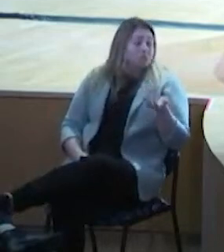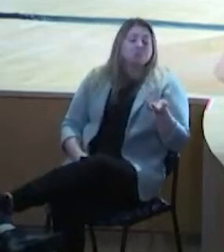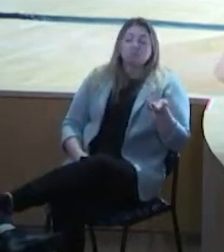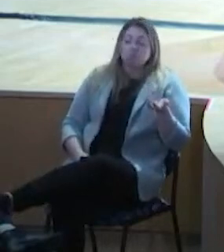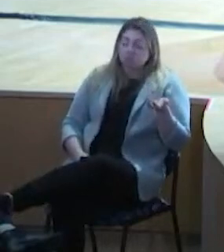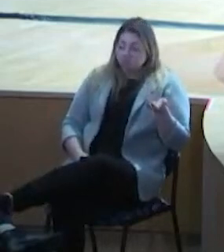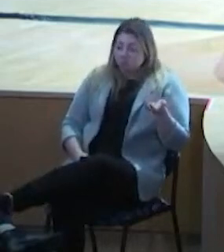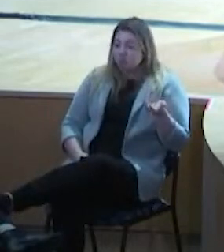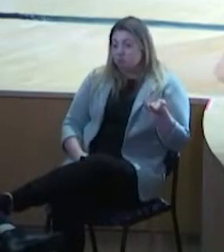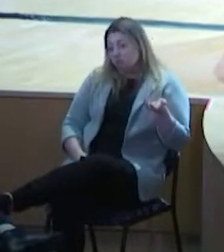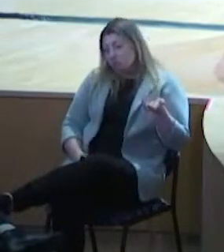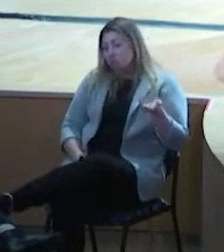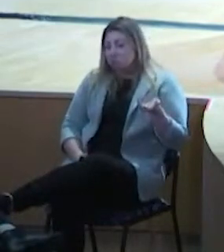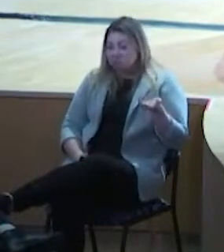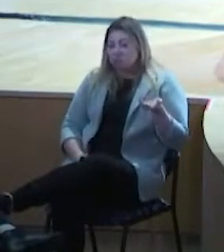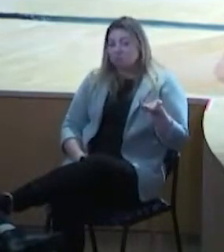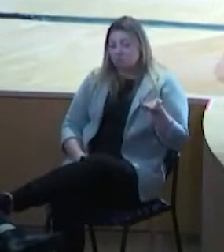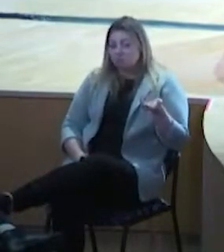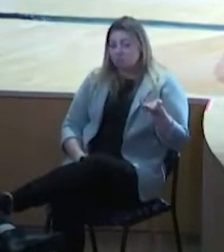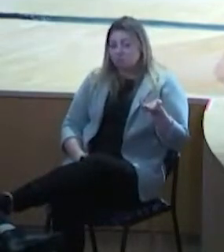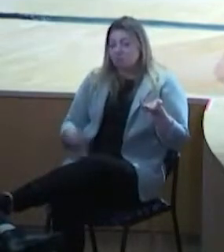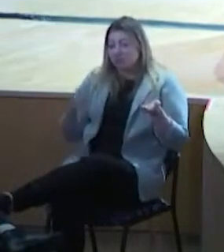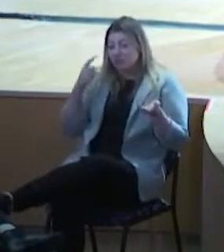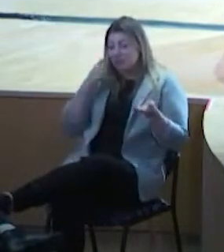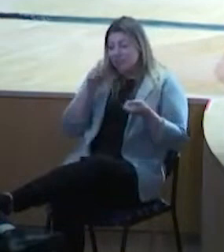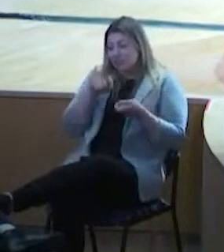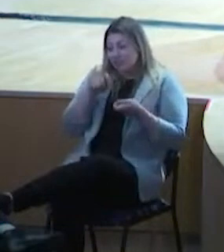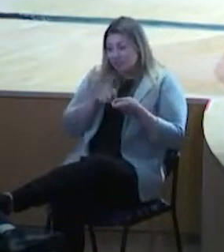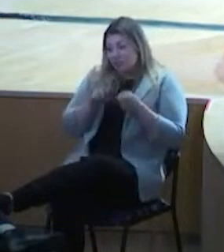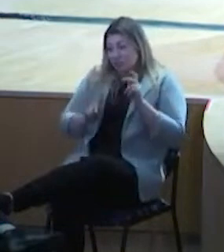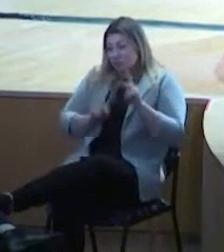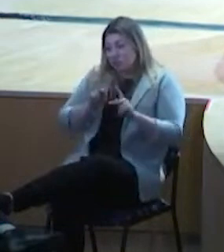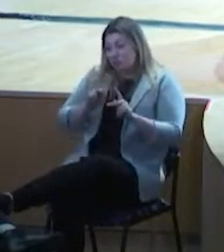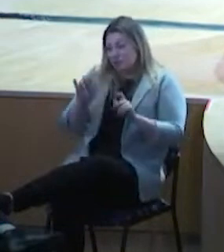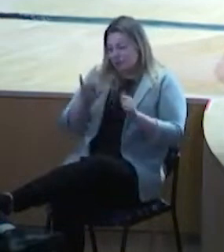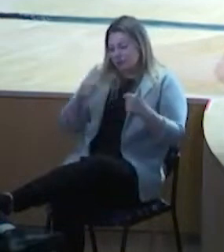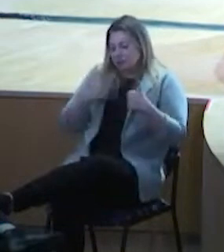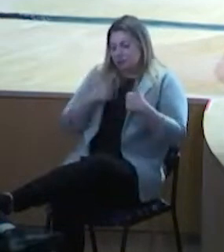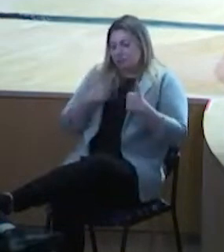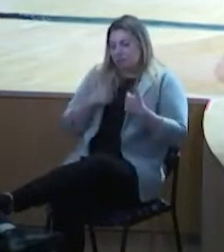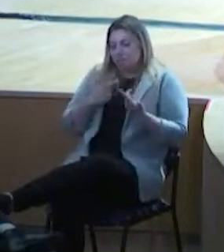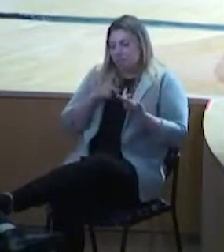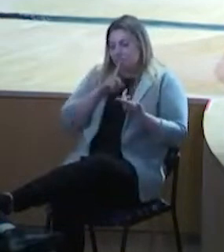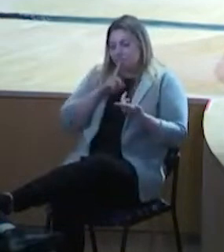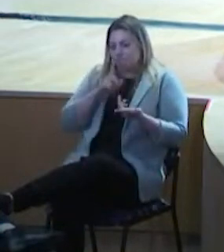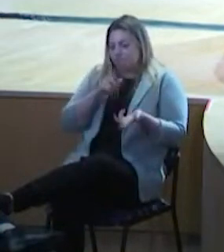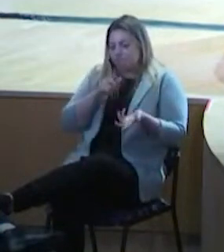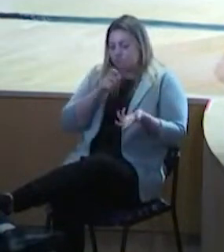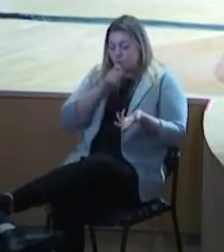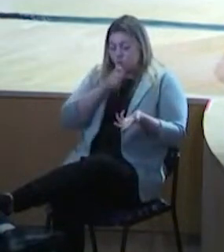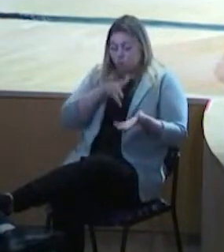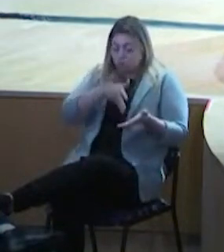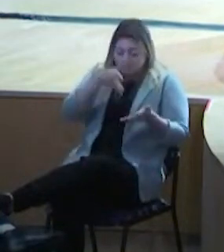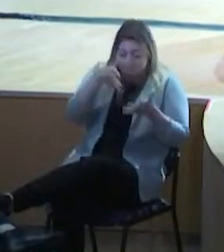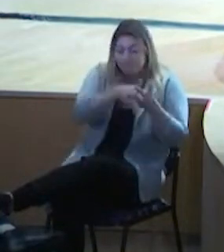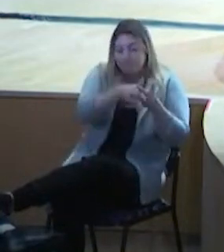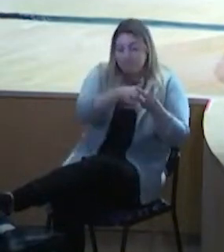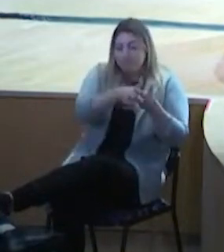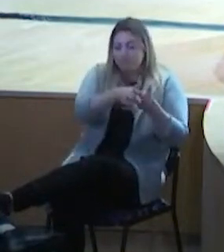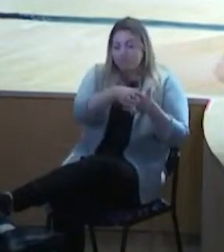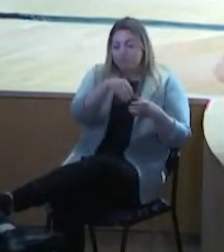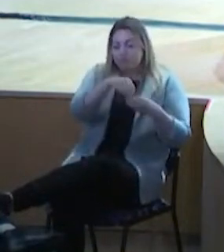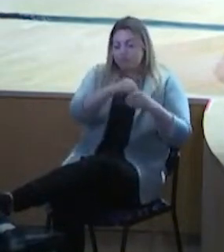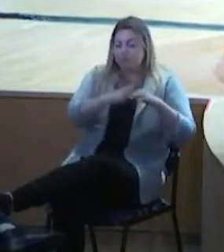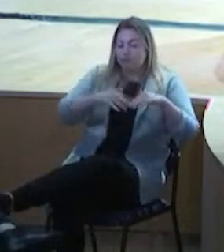So I think that especially people like me that do not belong to an